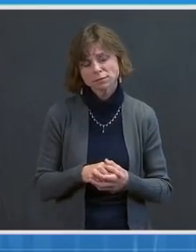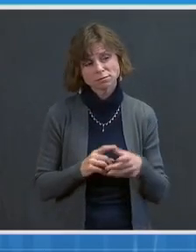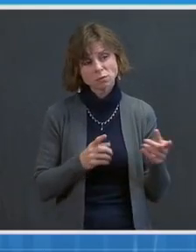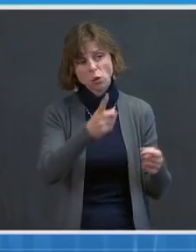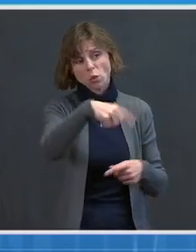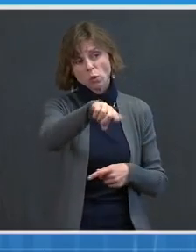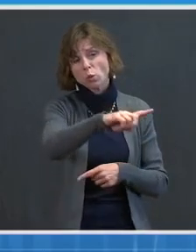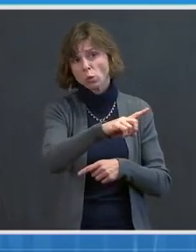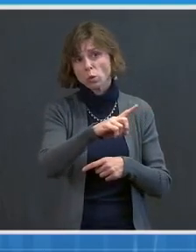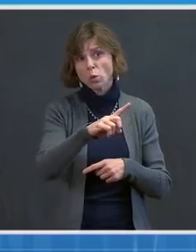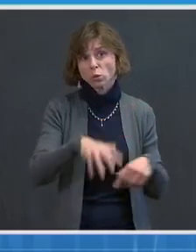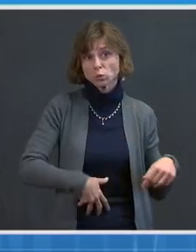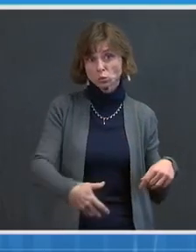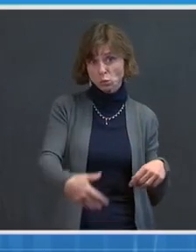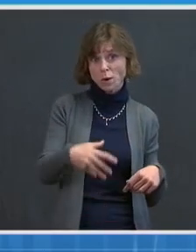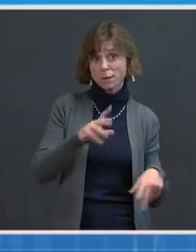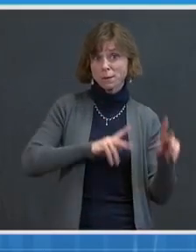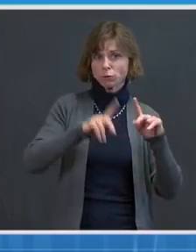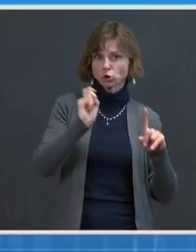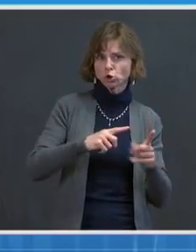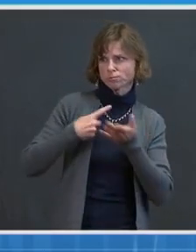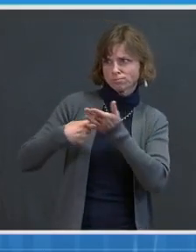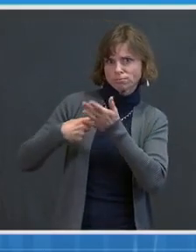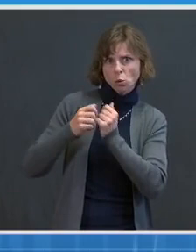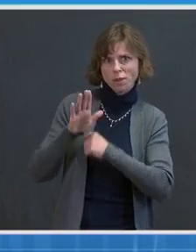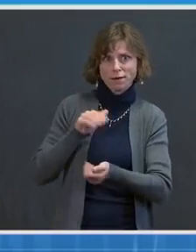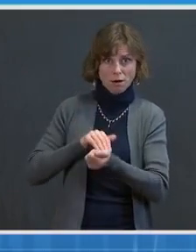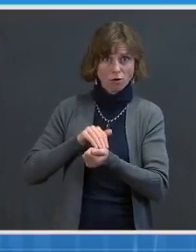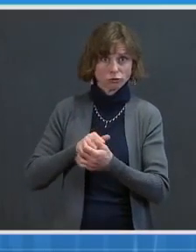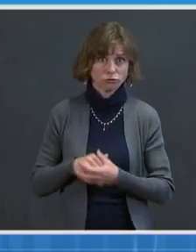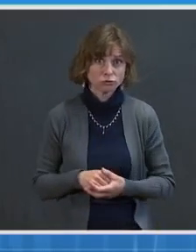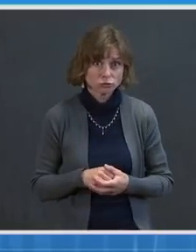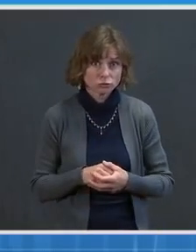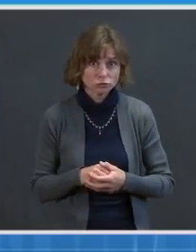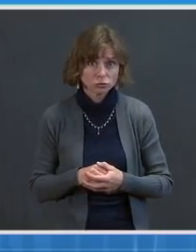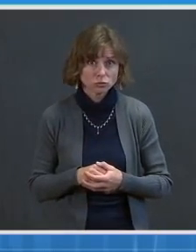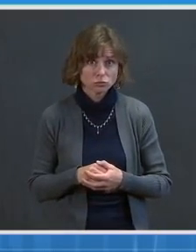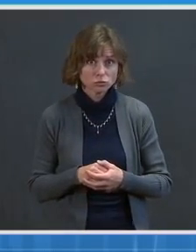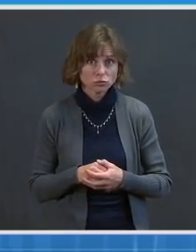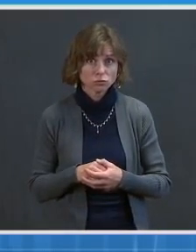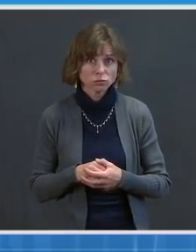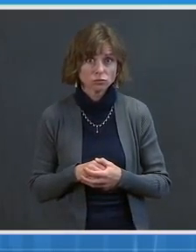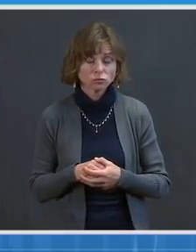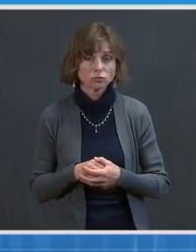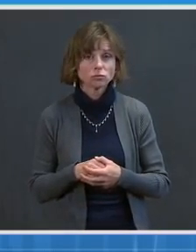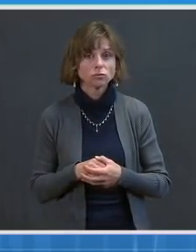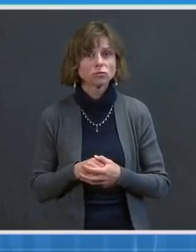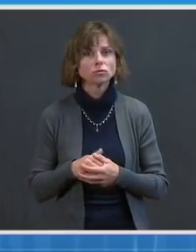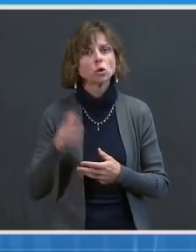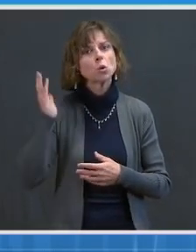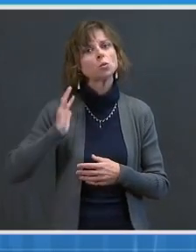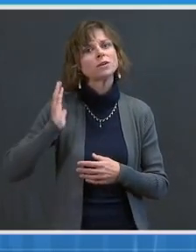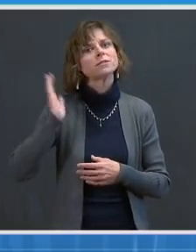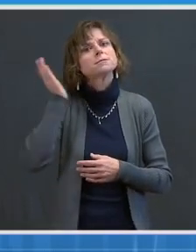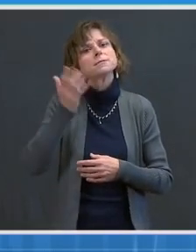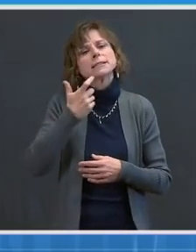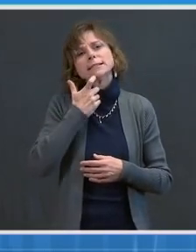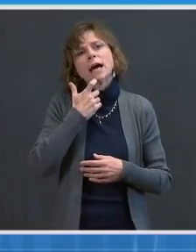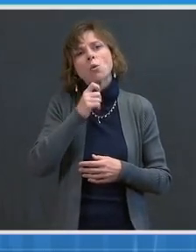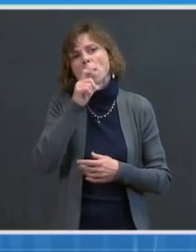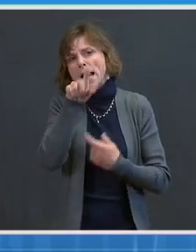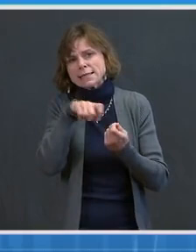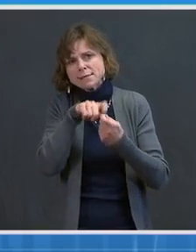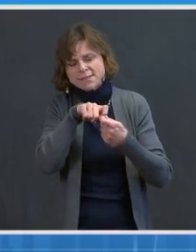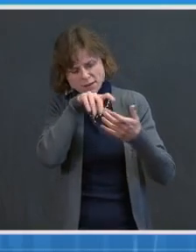their clinicians. As I mentioned on a previous briefing, although they were not specifically looking at pregnant